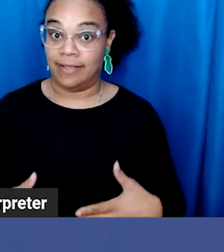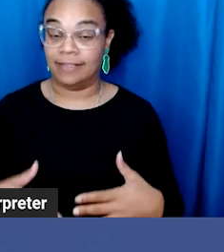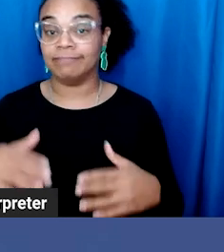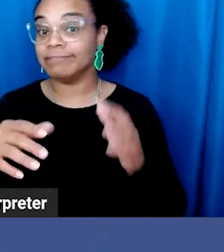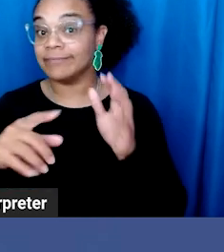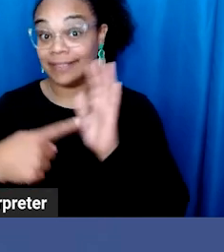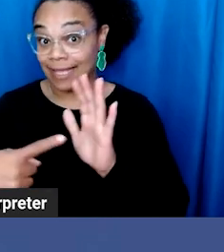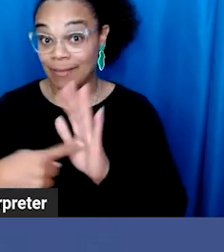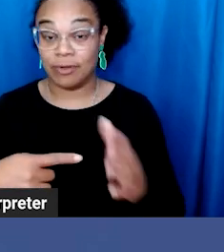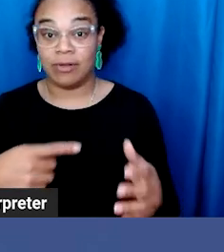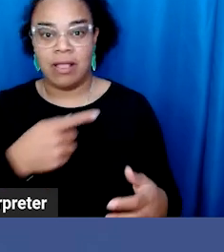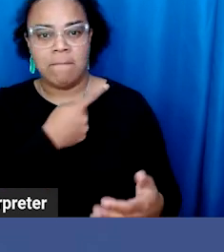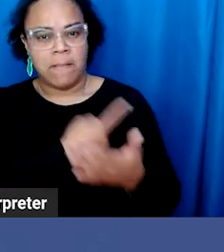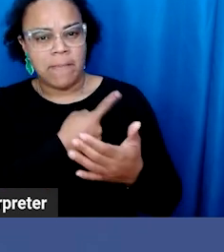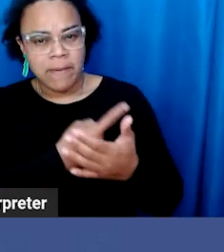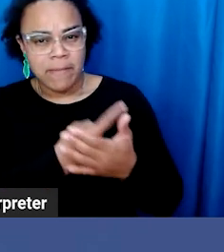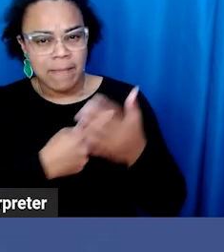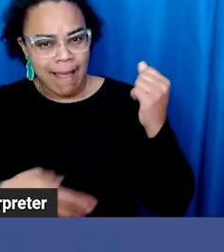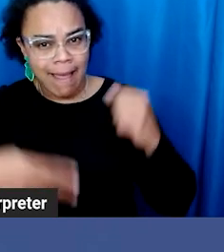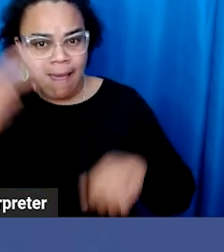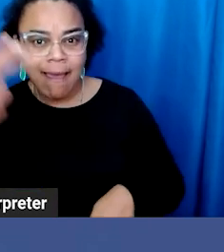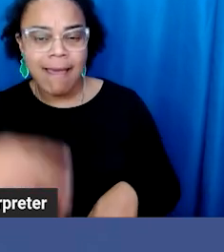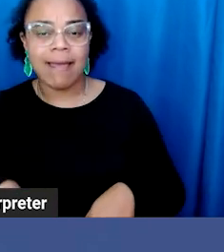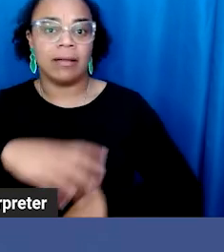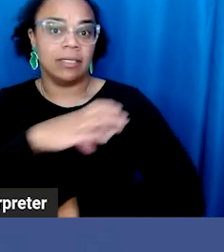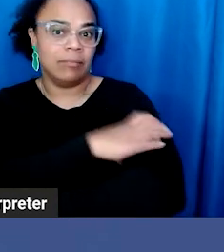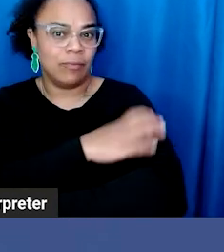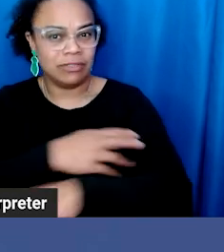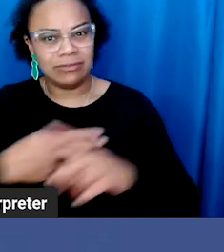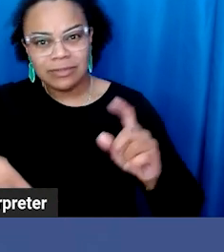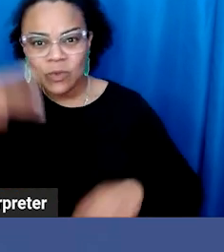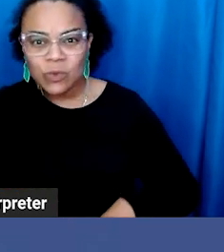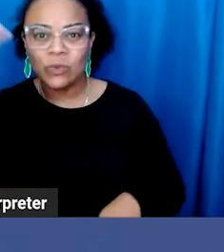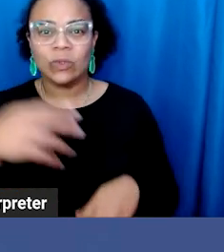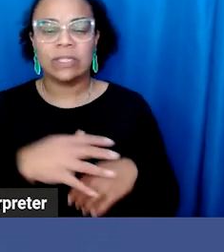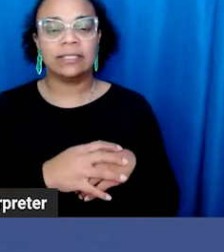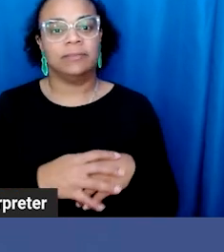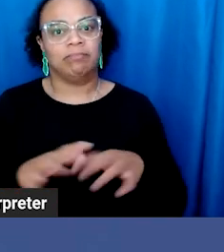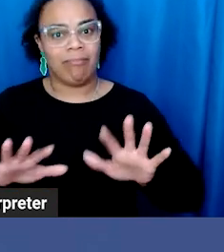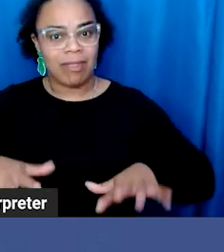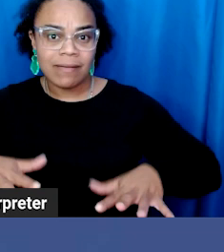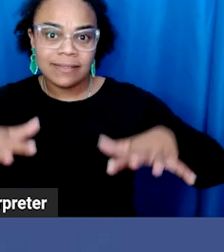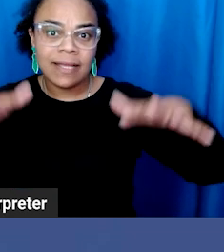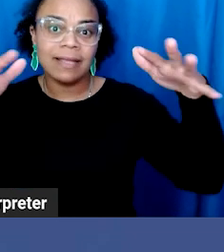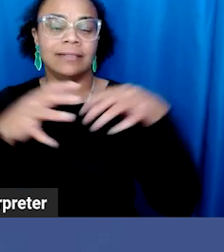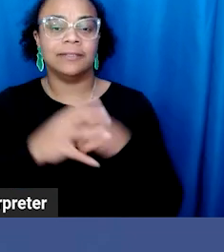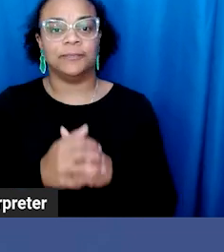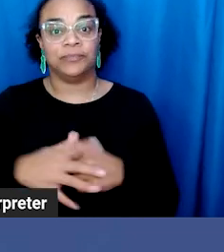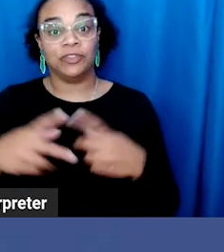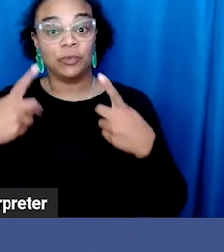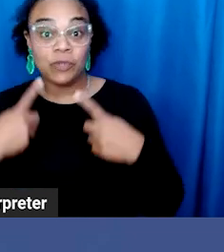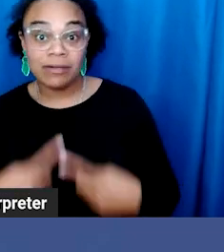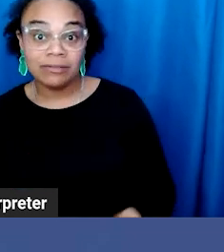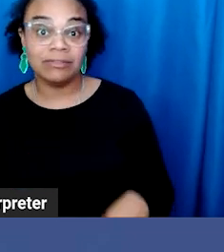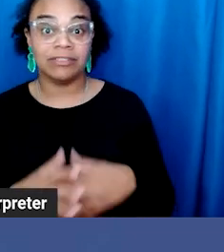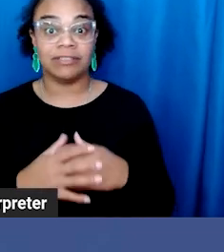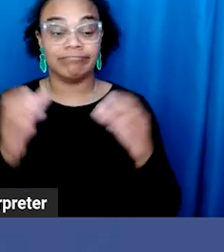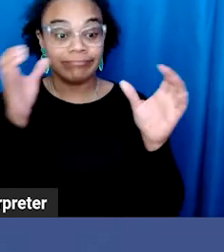elevated heart rate, elevated blood pressure, anxiety, depression, insomnia,